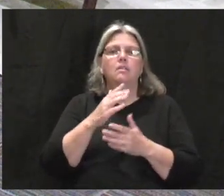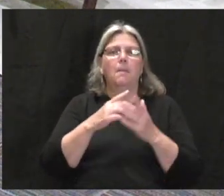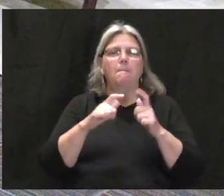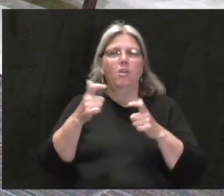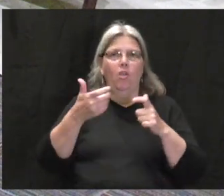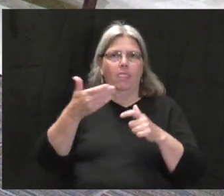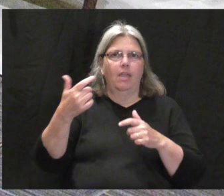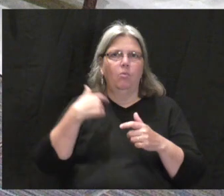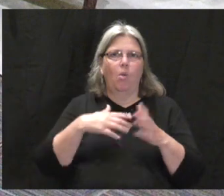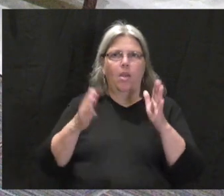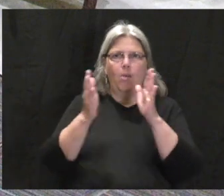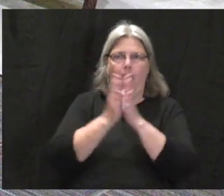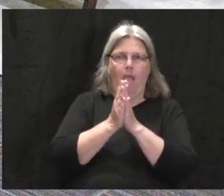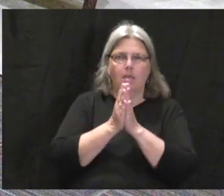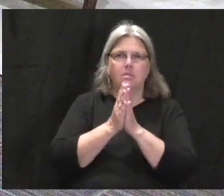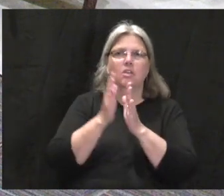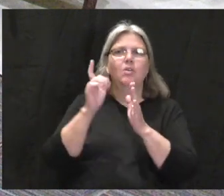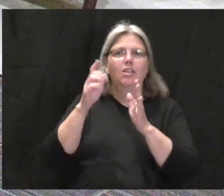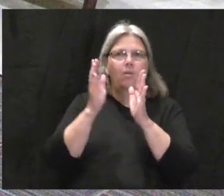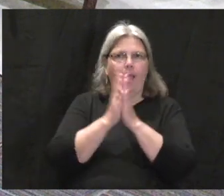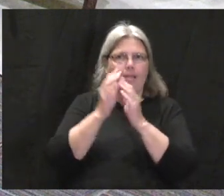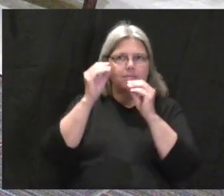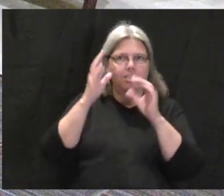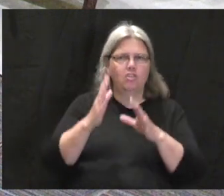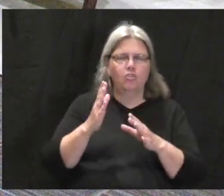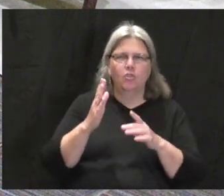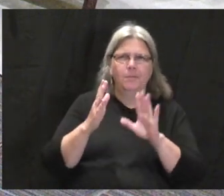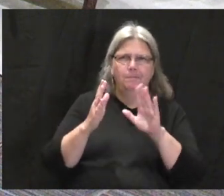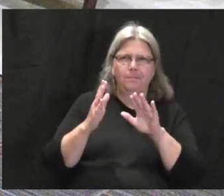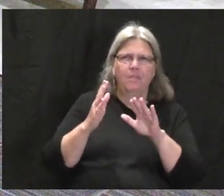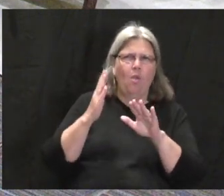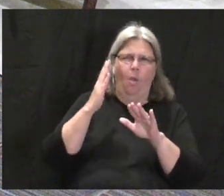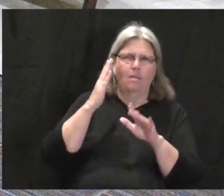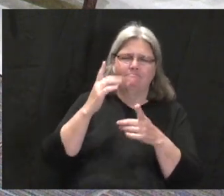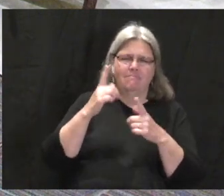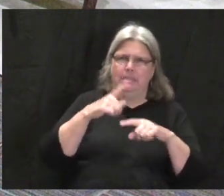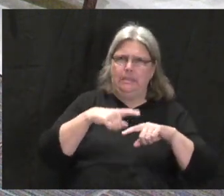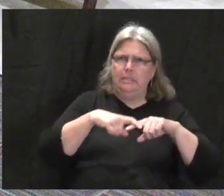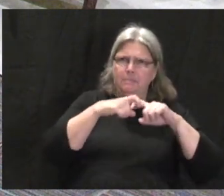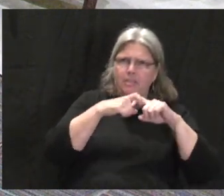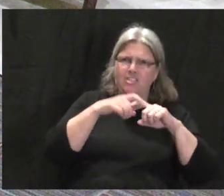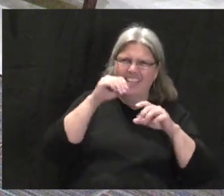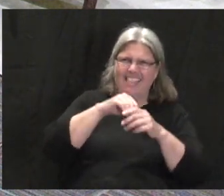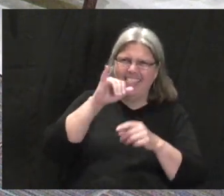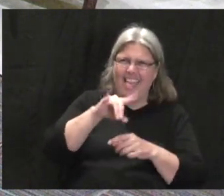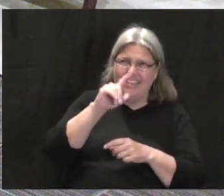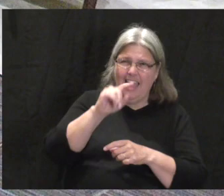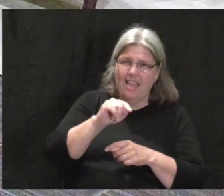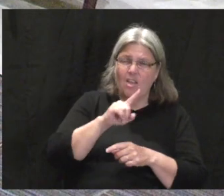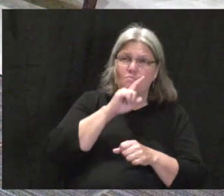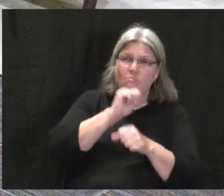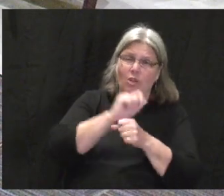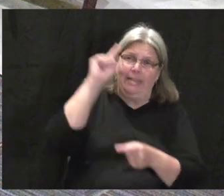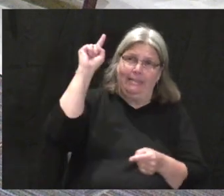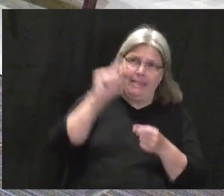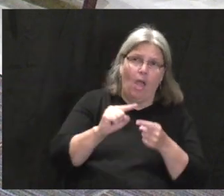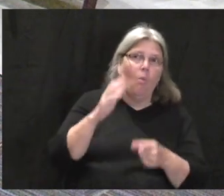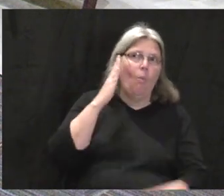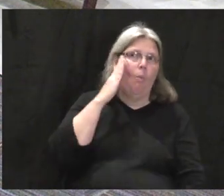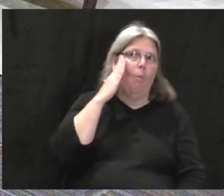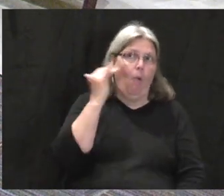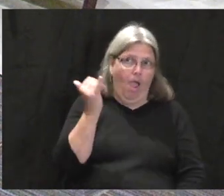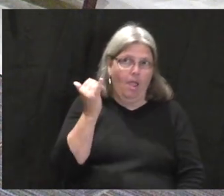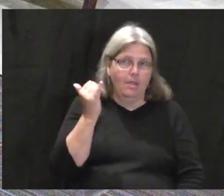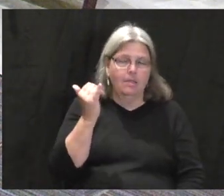because, we discussed, is it because we're not suspending people because we shouldn't suspend them? So there was a conversation in